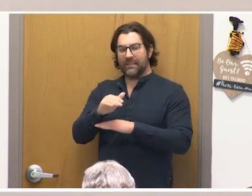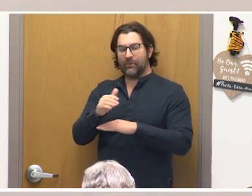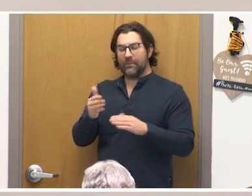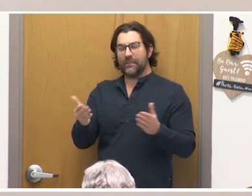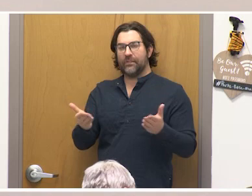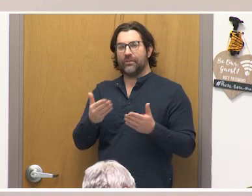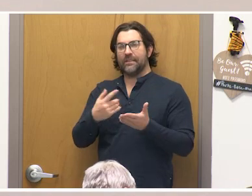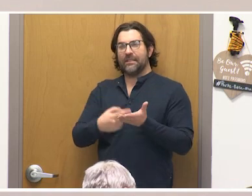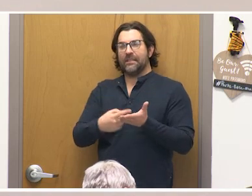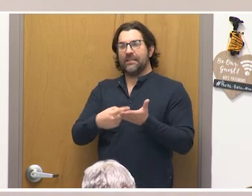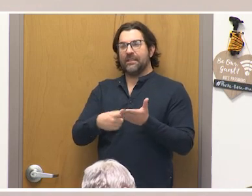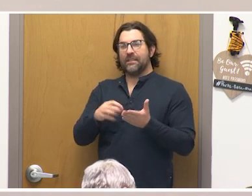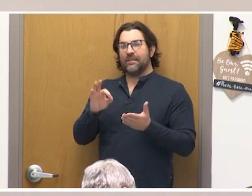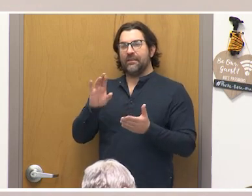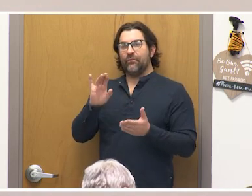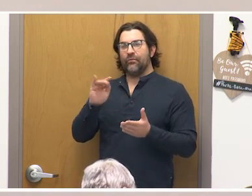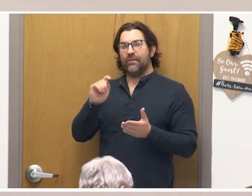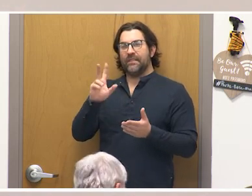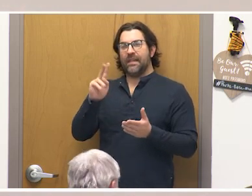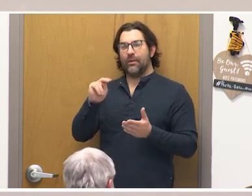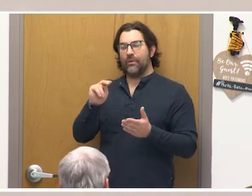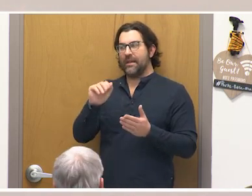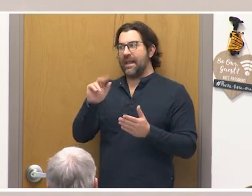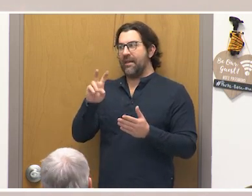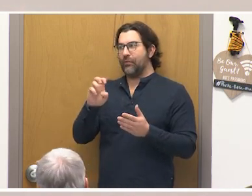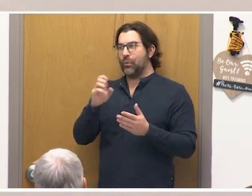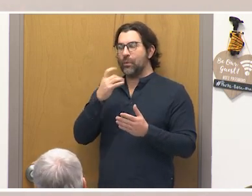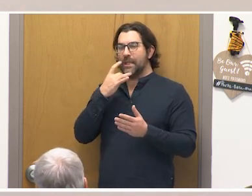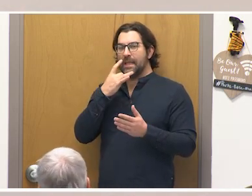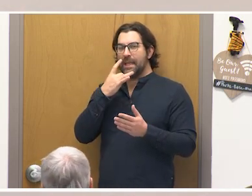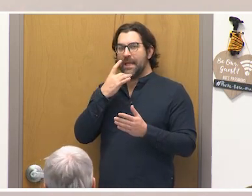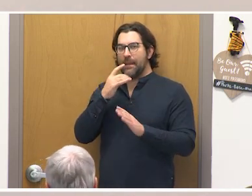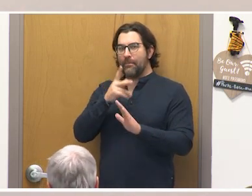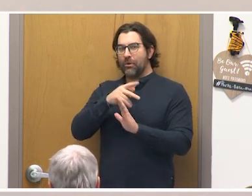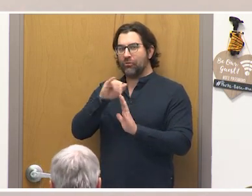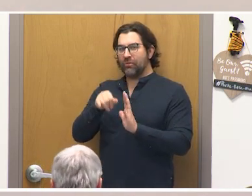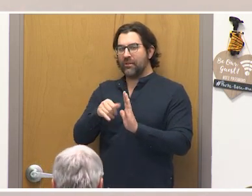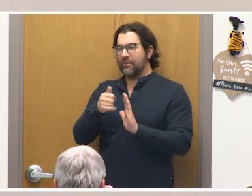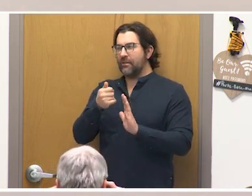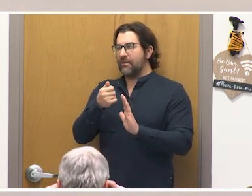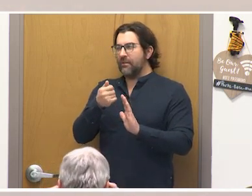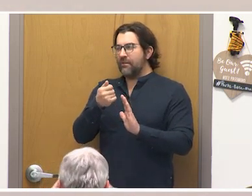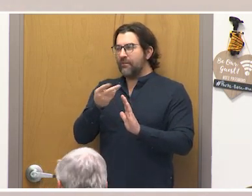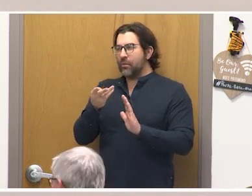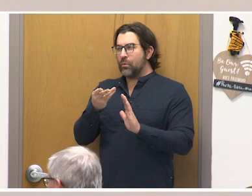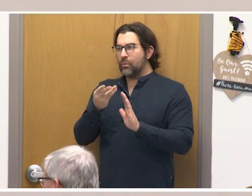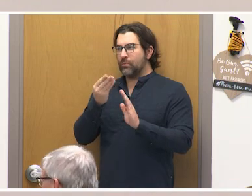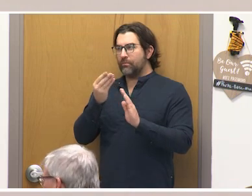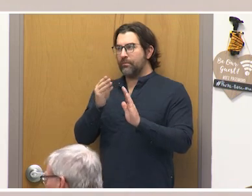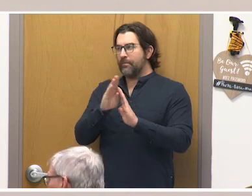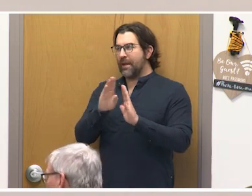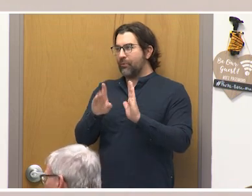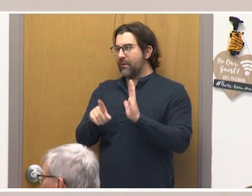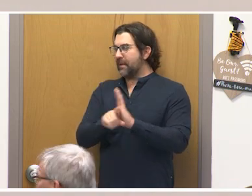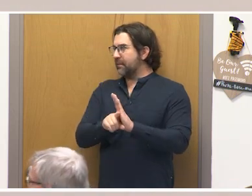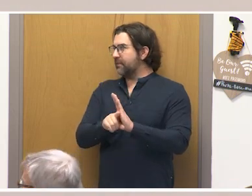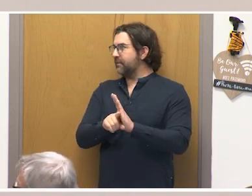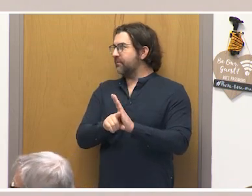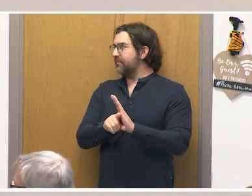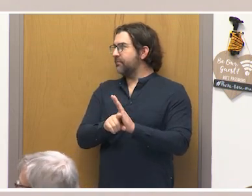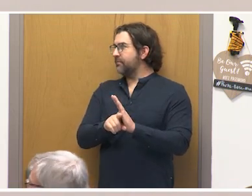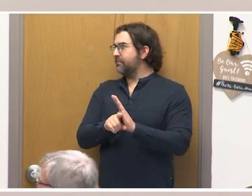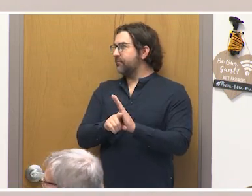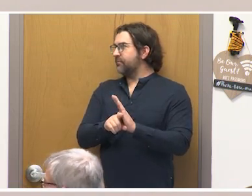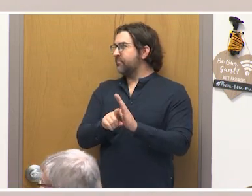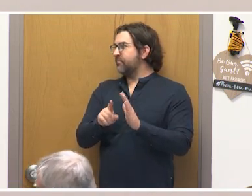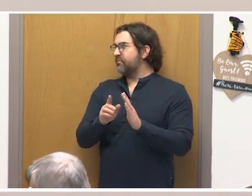to talk to you about the Frankstown Avenue Signals project. I will get into some project background, but a little bit of an